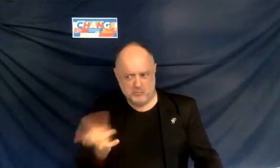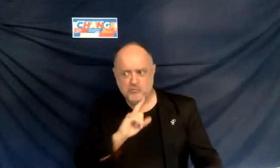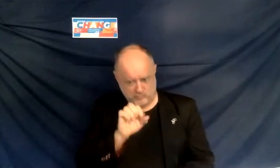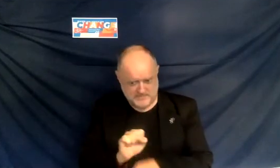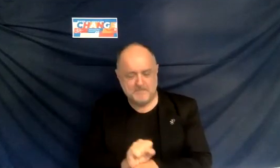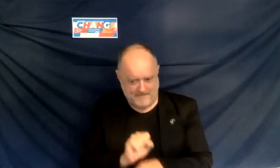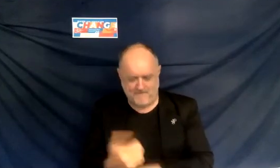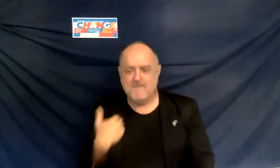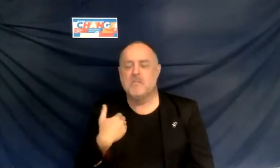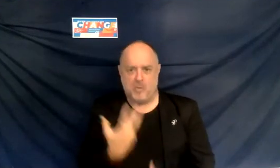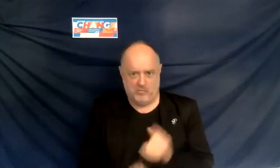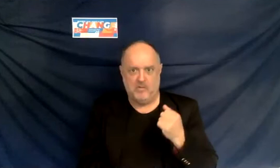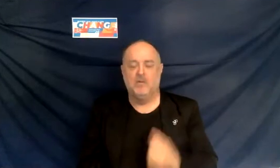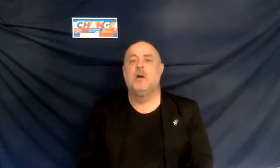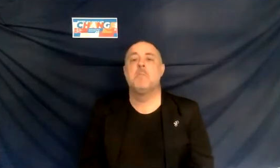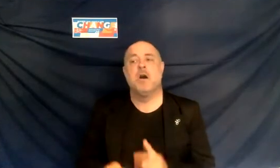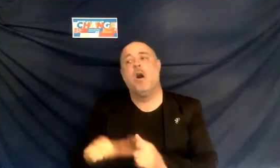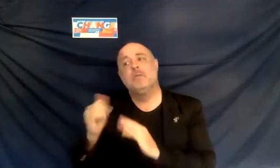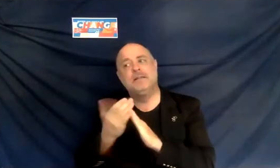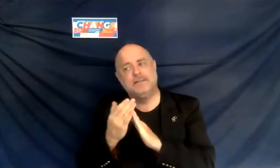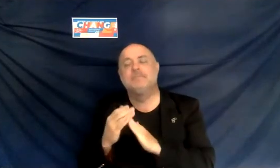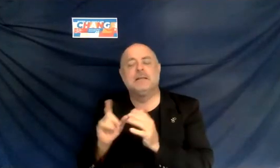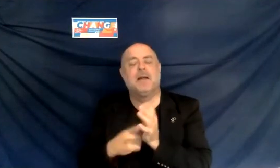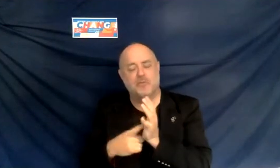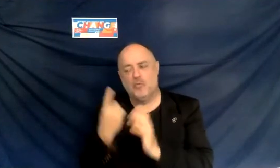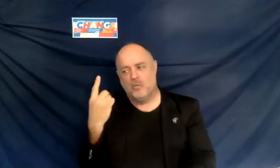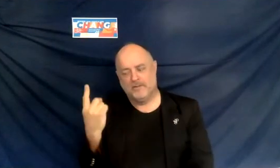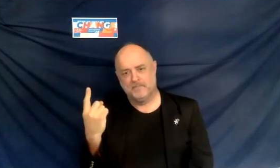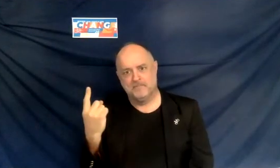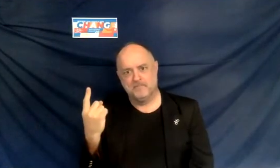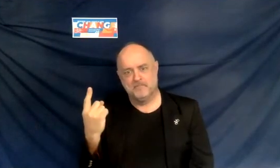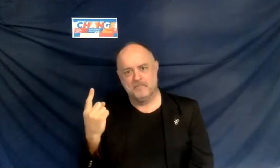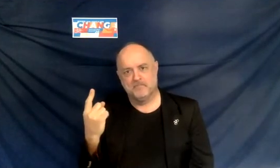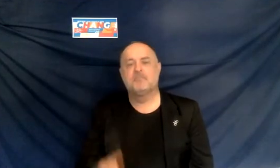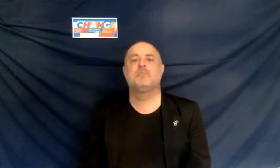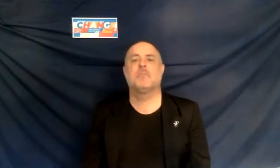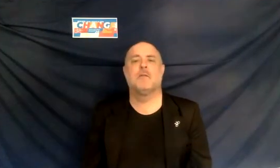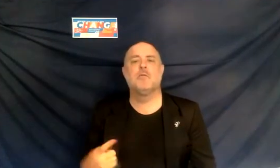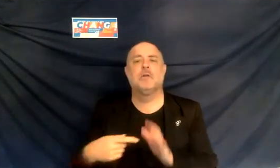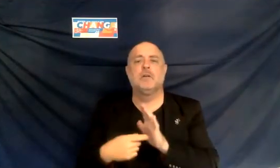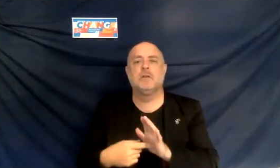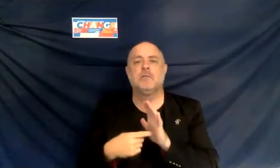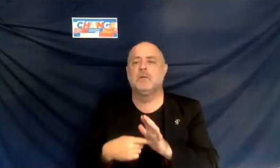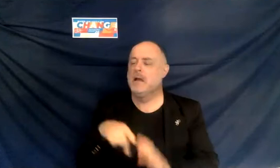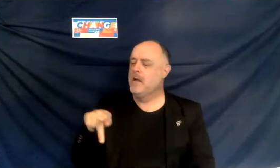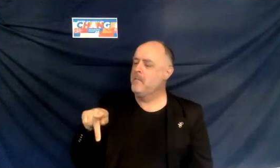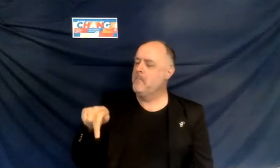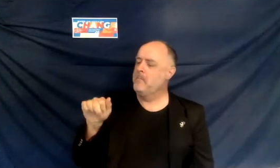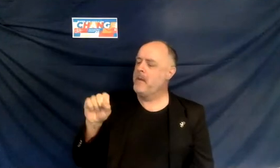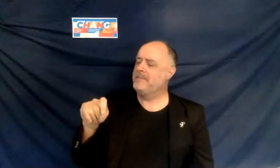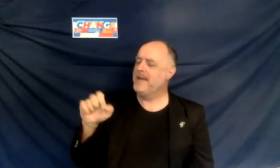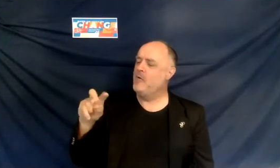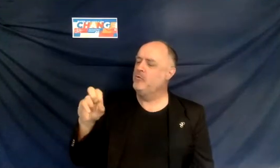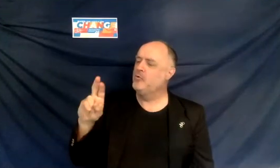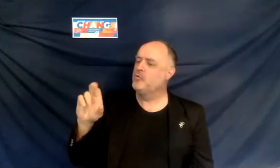some cases in some cities where it'll just be on one side, but for example, on Papsauseland, the